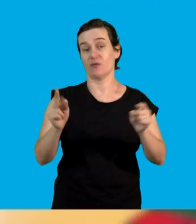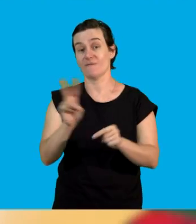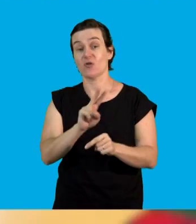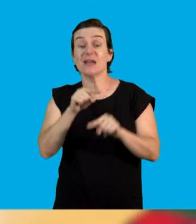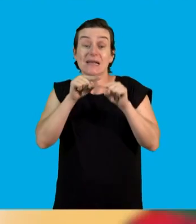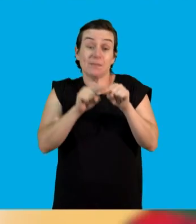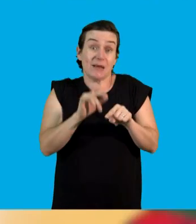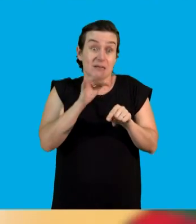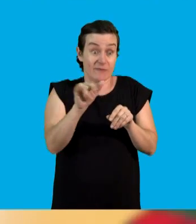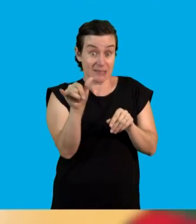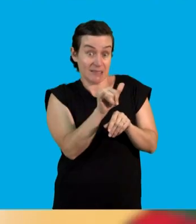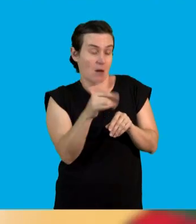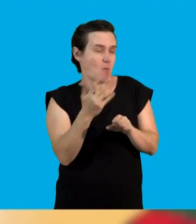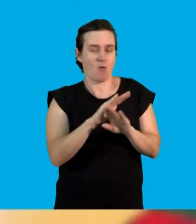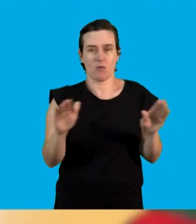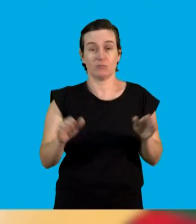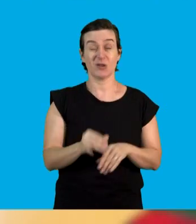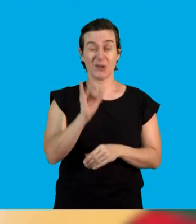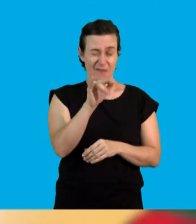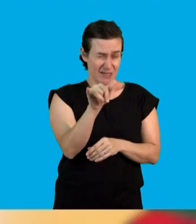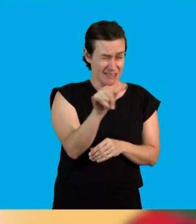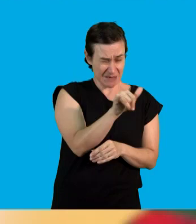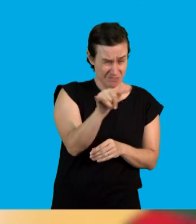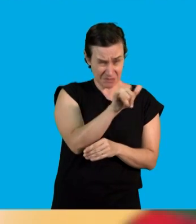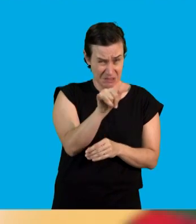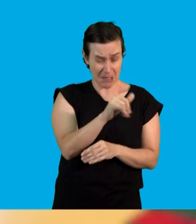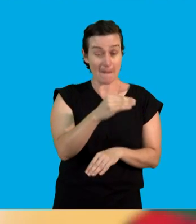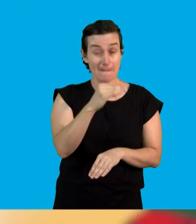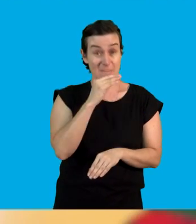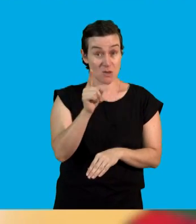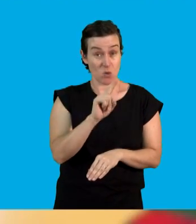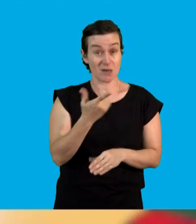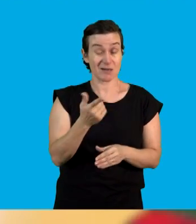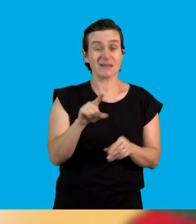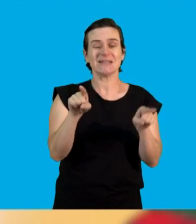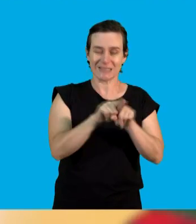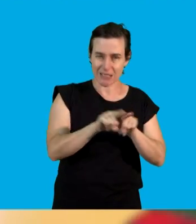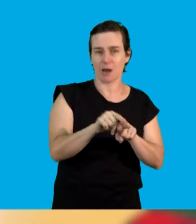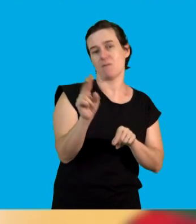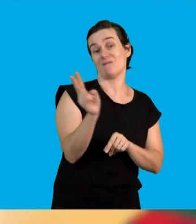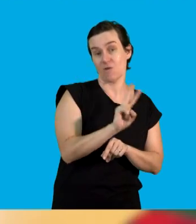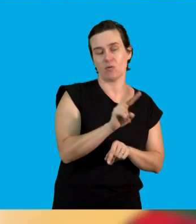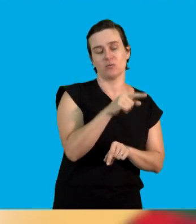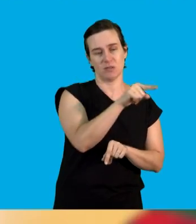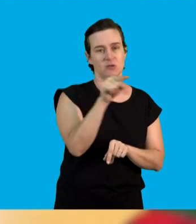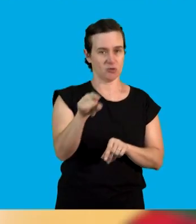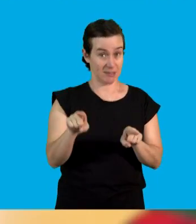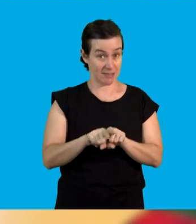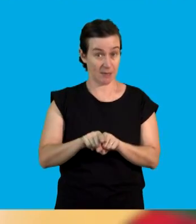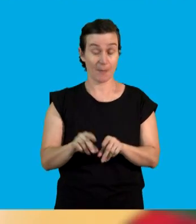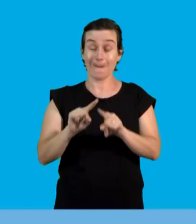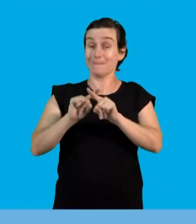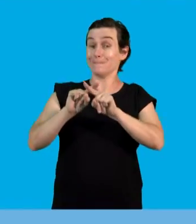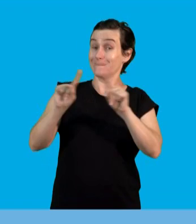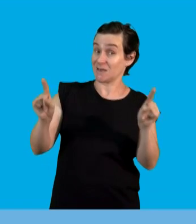identical or not. If they are identical, they will each have the same potential difference, or rather the same voltage across them.